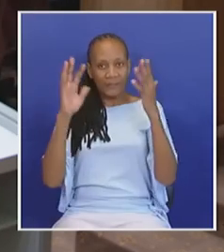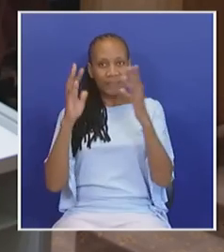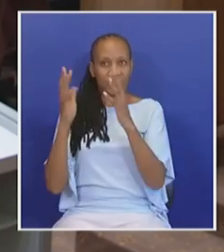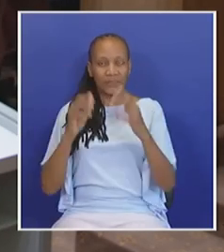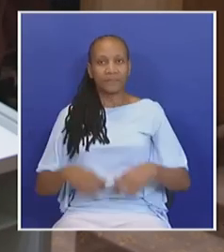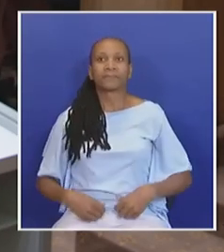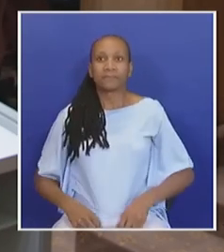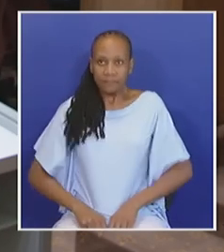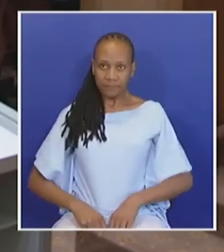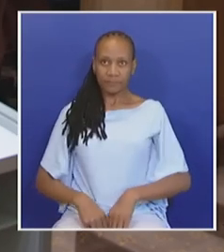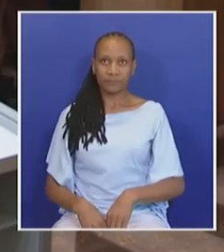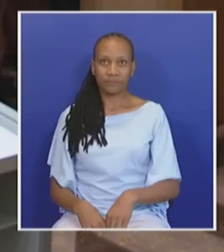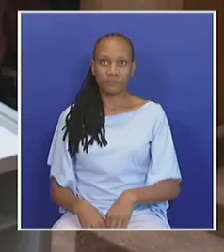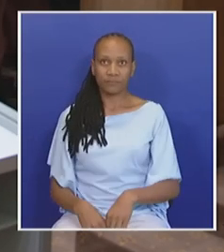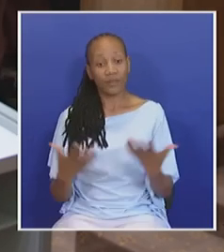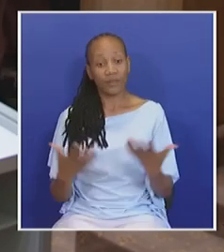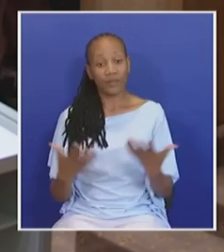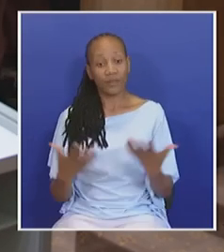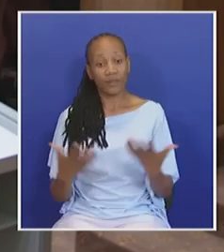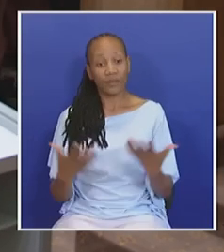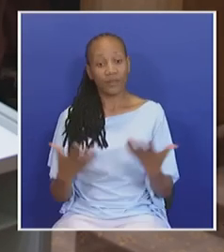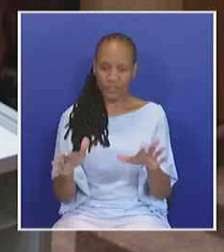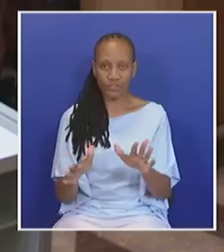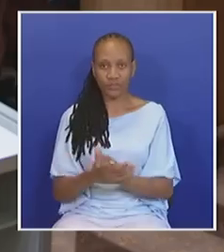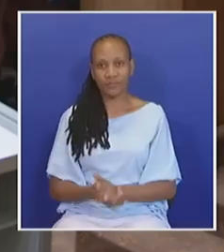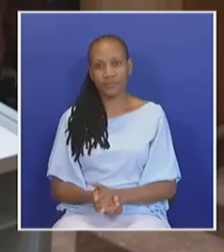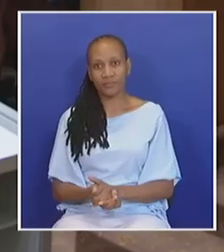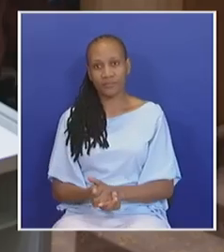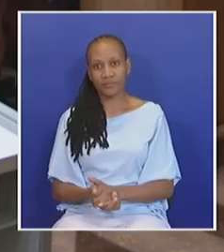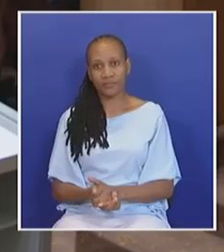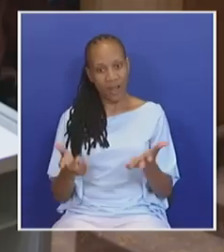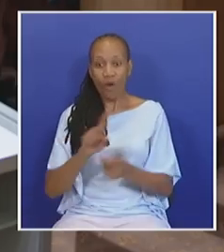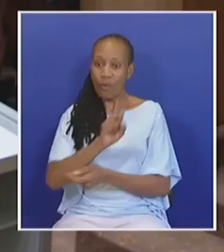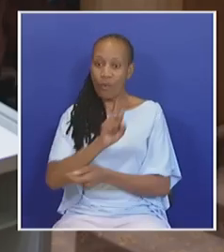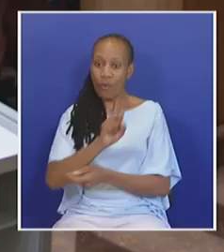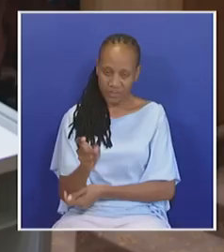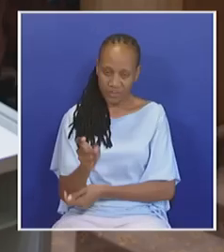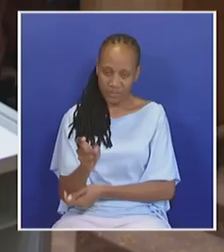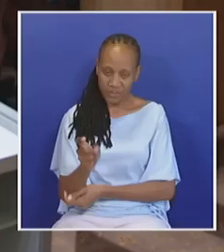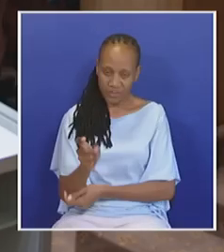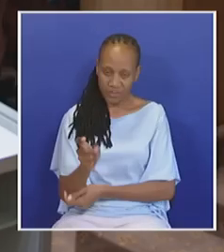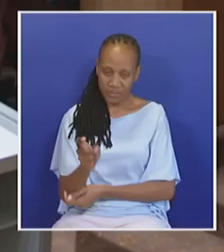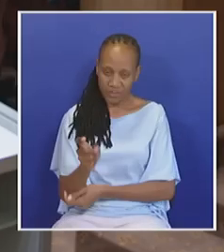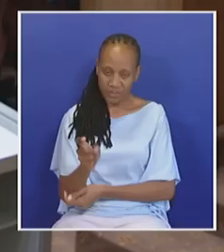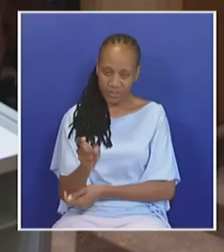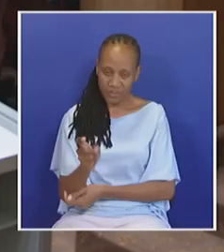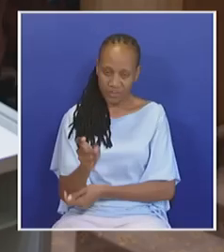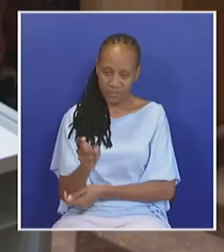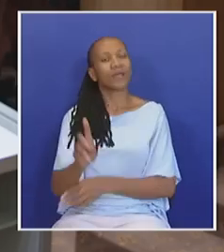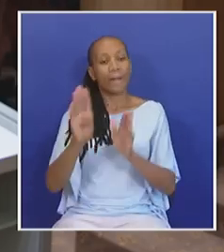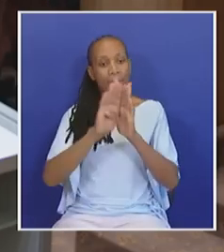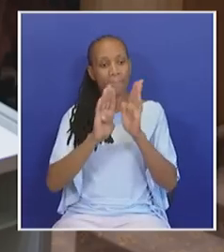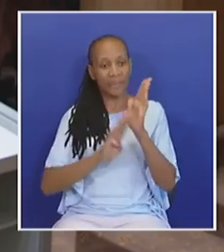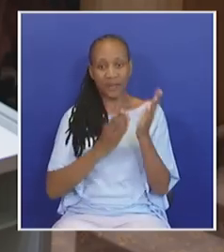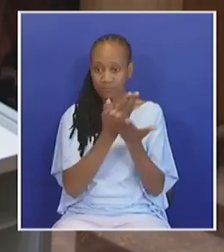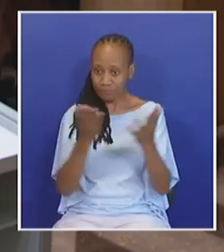Honorable members, that concludes the debate. I shall now put the question, and the question is that the bill be agreed